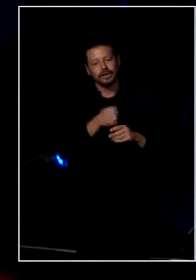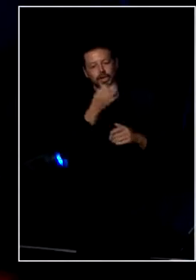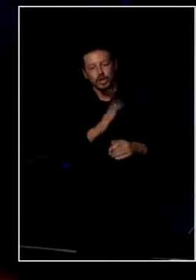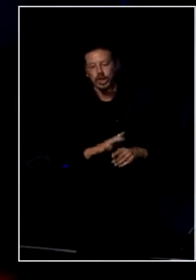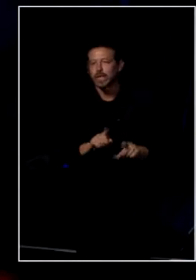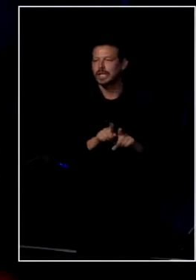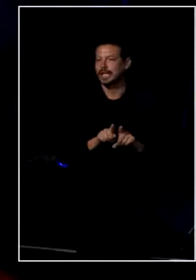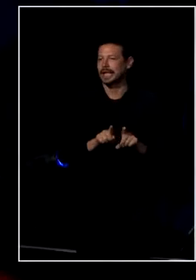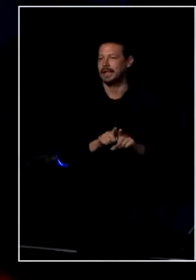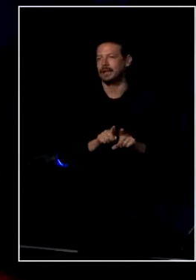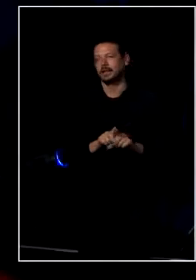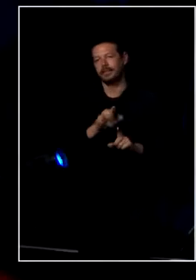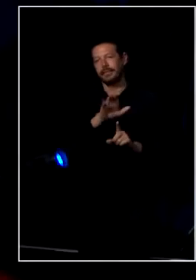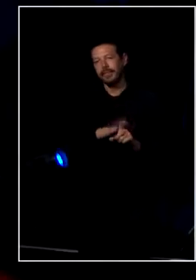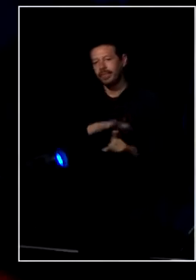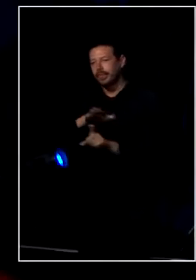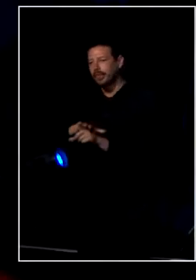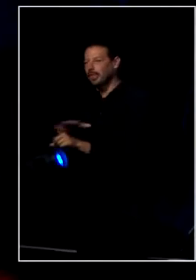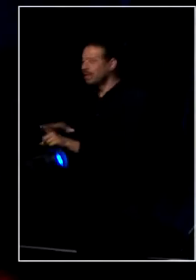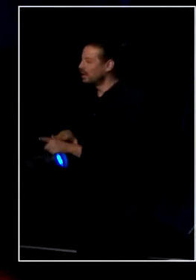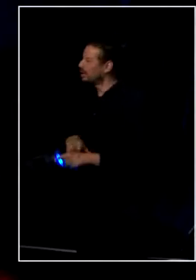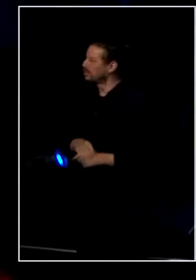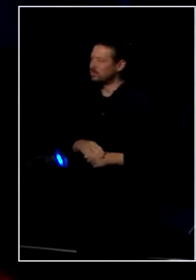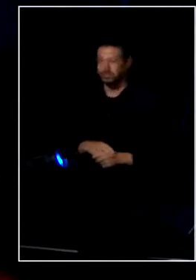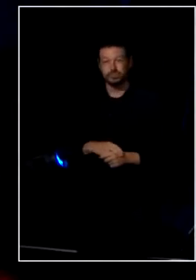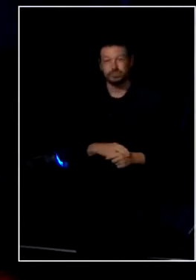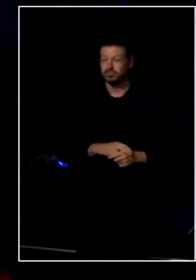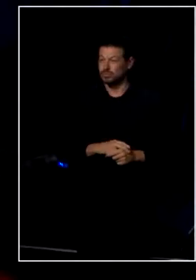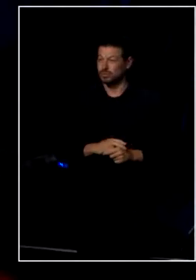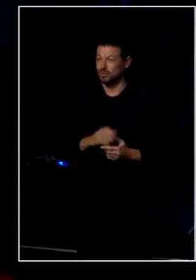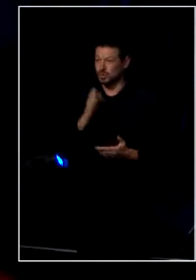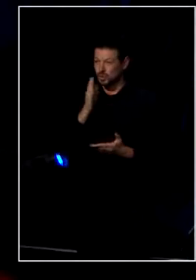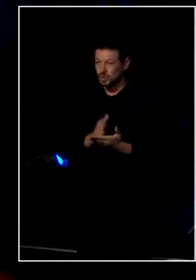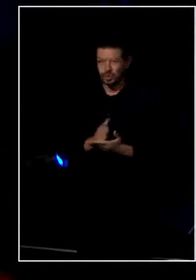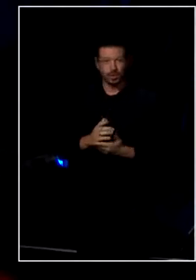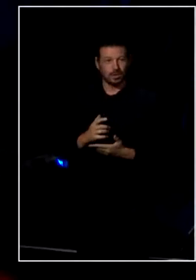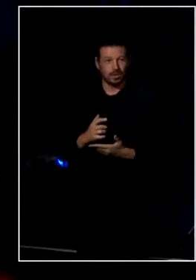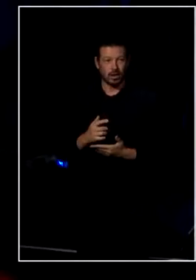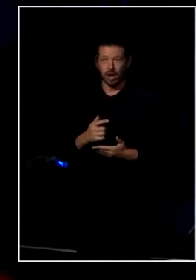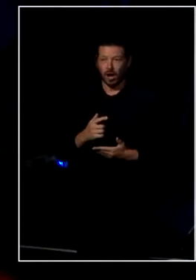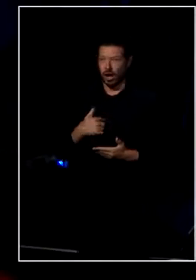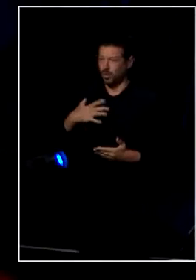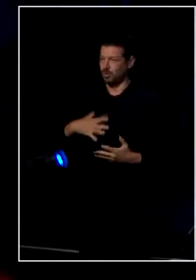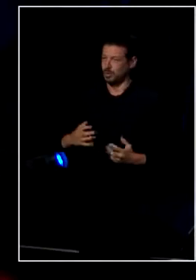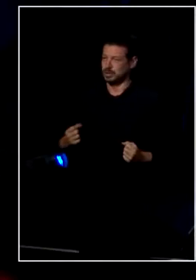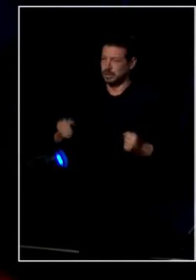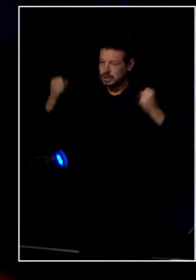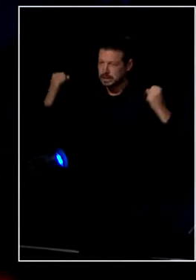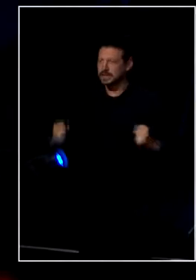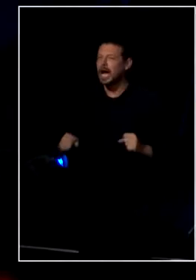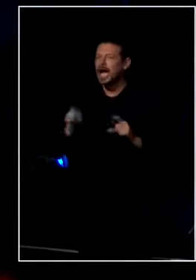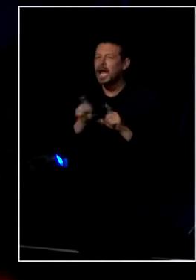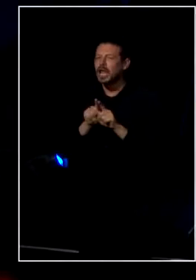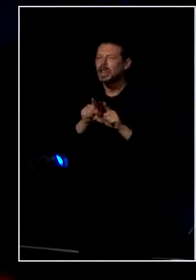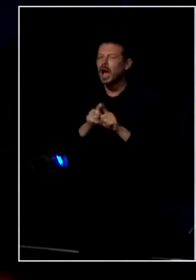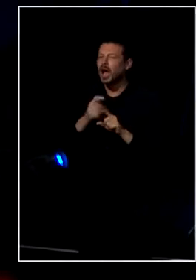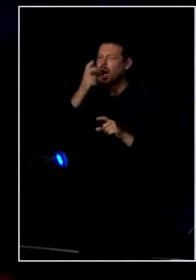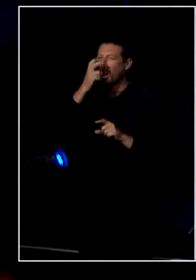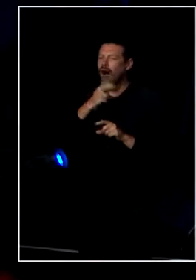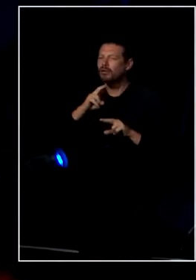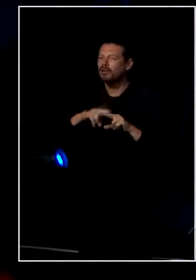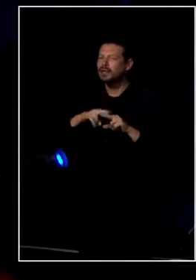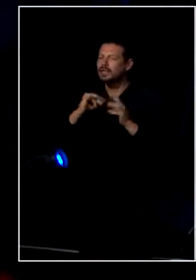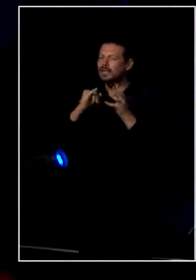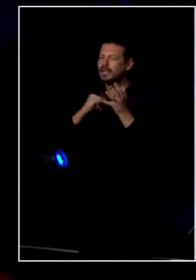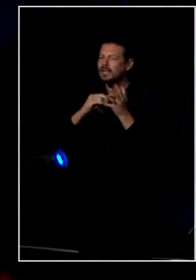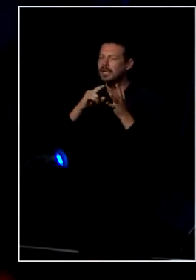just, it's sometimes it literally makes me just want to be like Grandpa Simpson, and just once they've done, just being like,